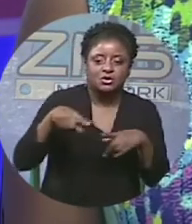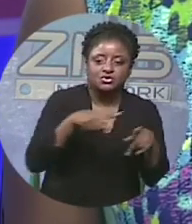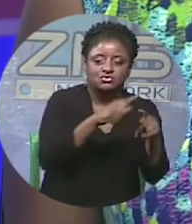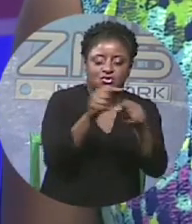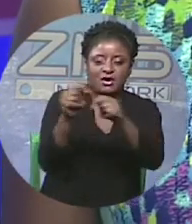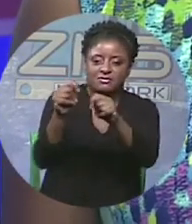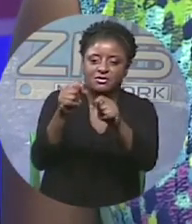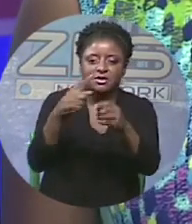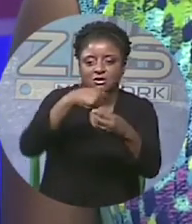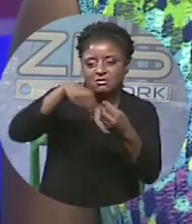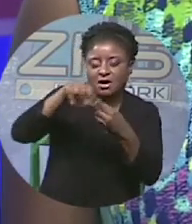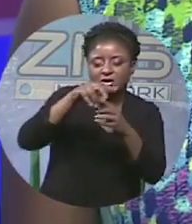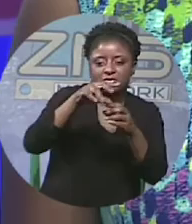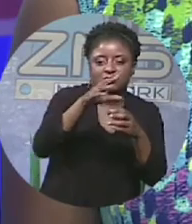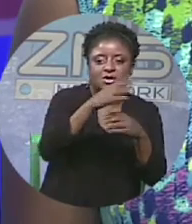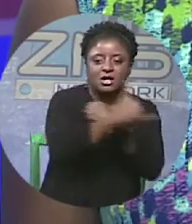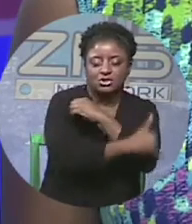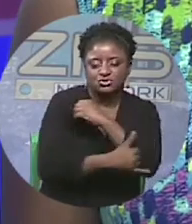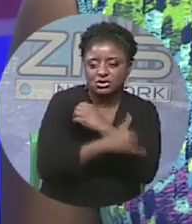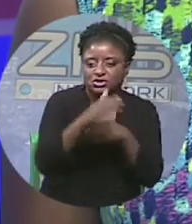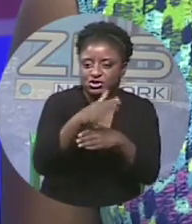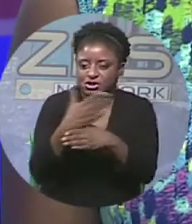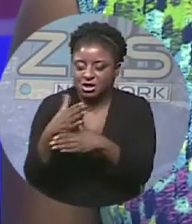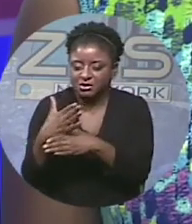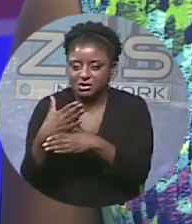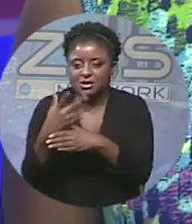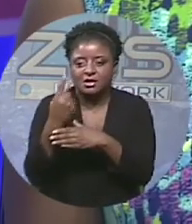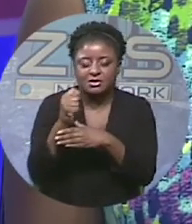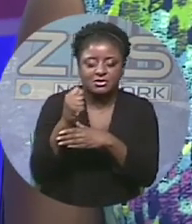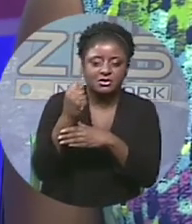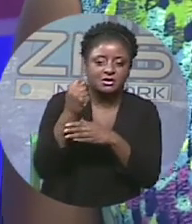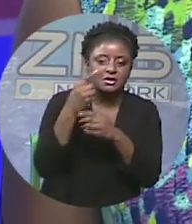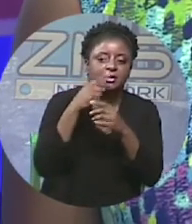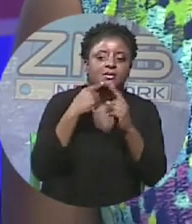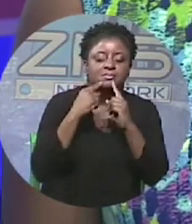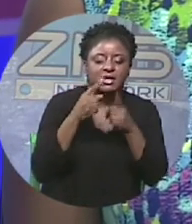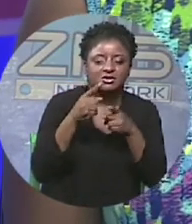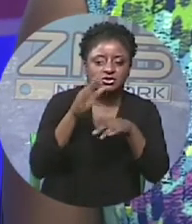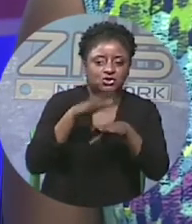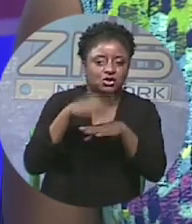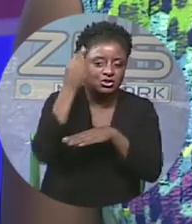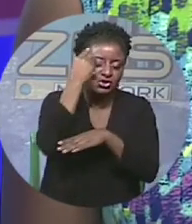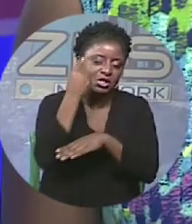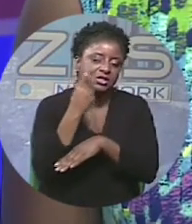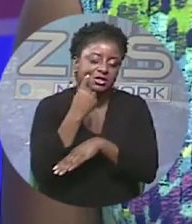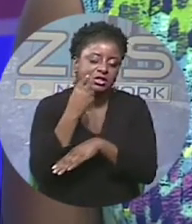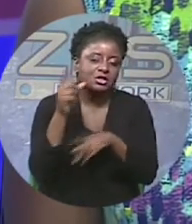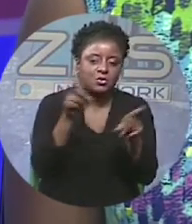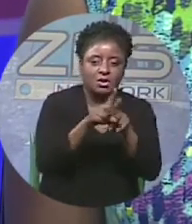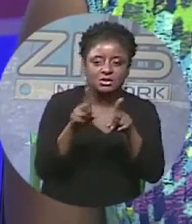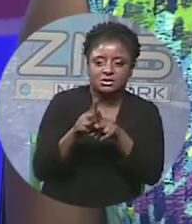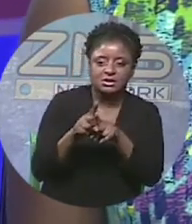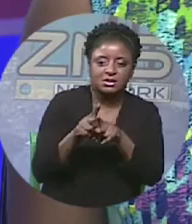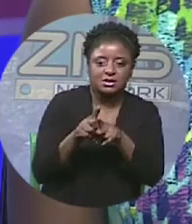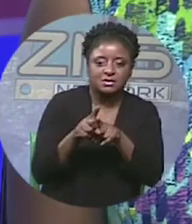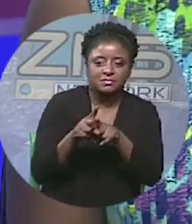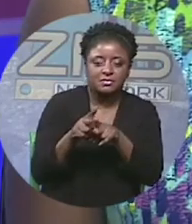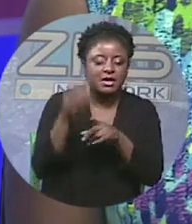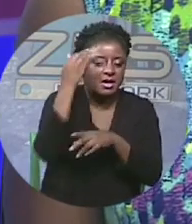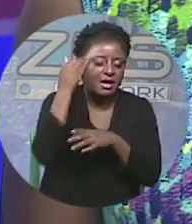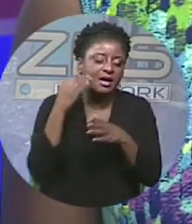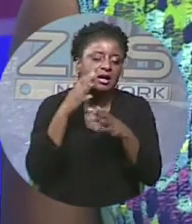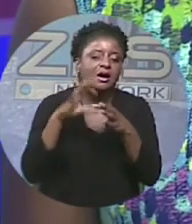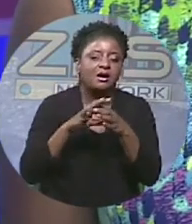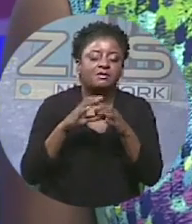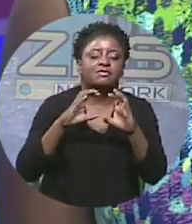equality message. The bills primarily deal with citizenship and equality. Head of the commission, retired Justice Ruby Nottage,